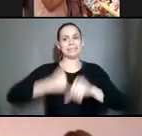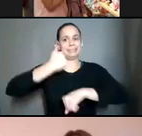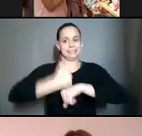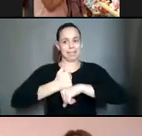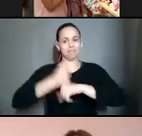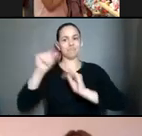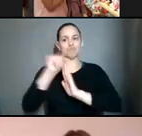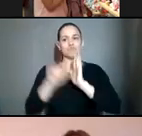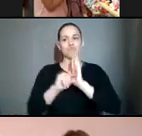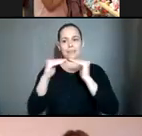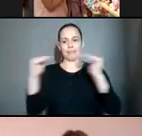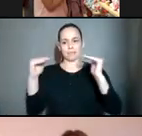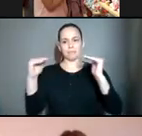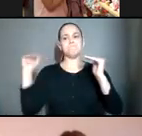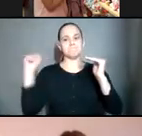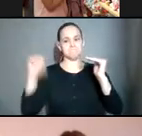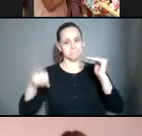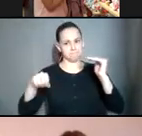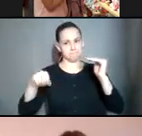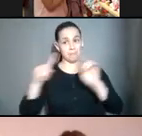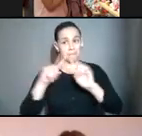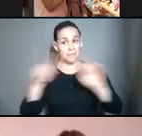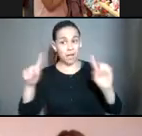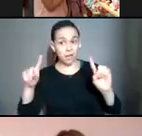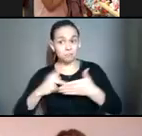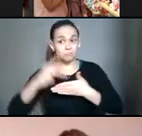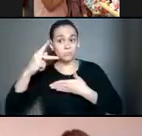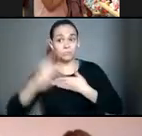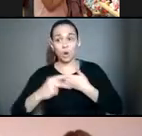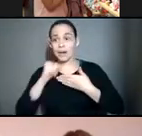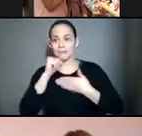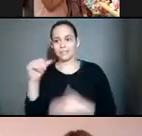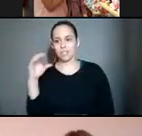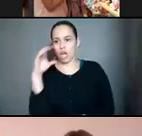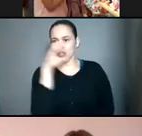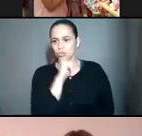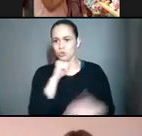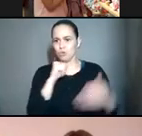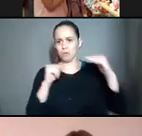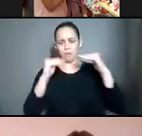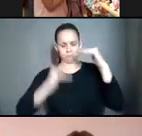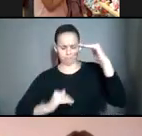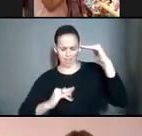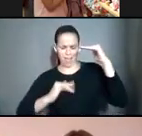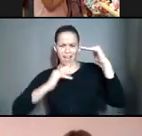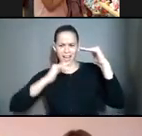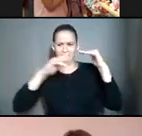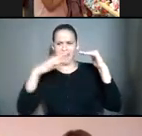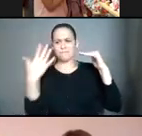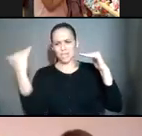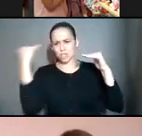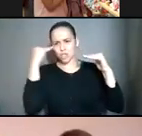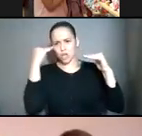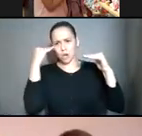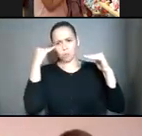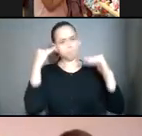but the program doesn't necessarily assume that they have all of the foundational knowledge necessary to access